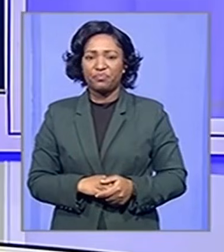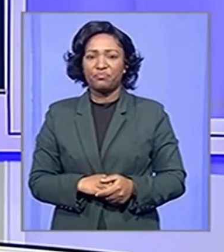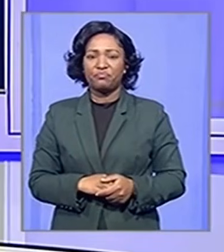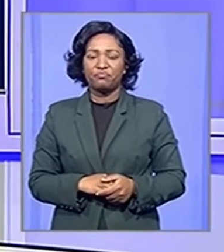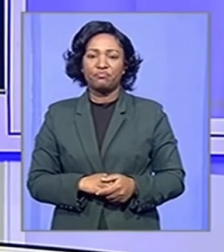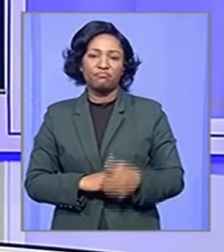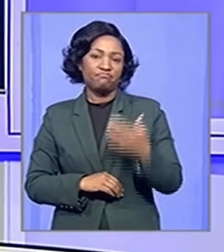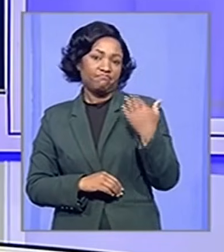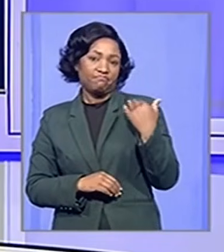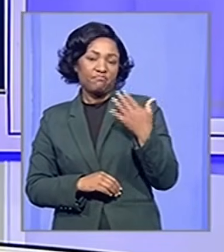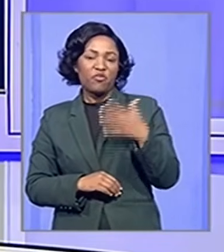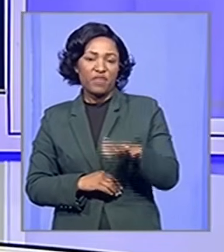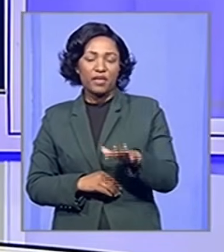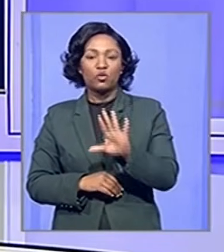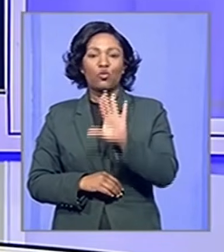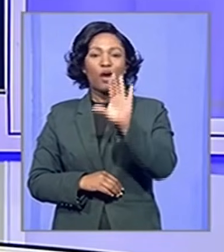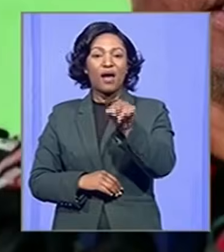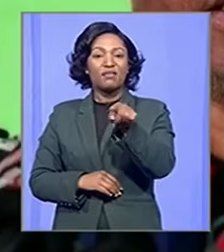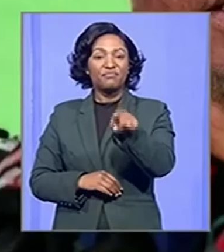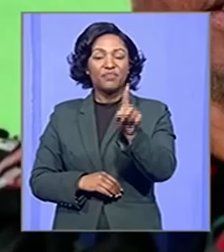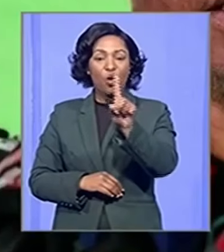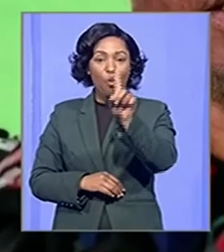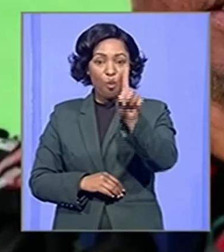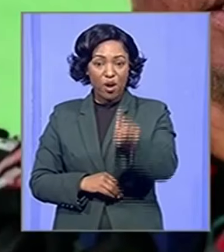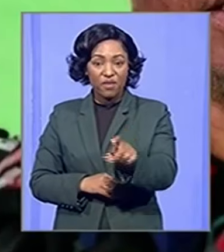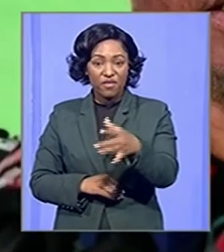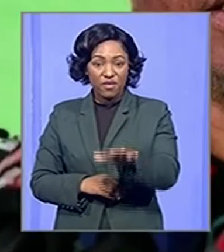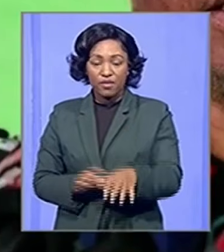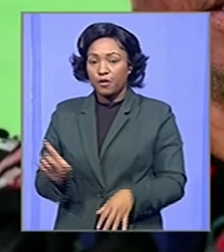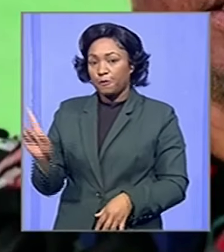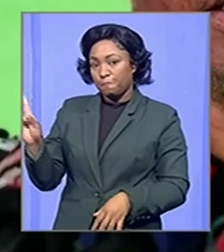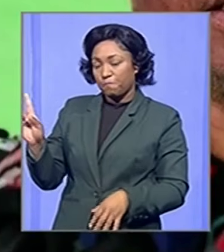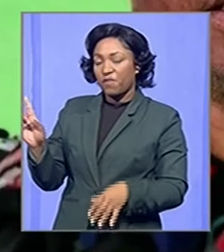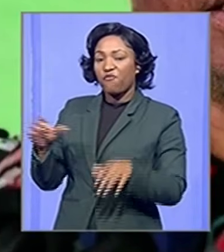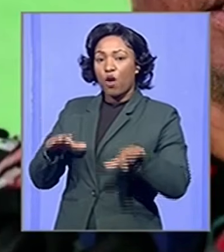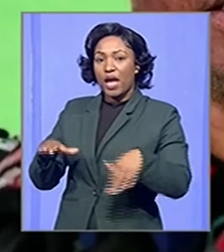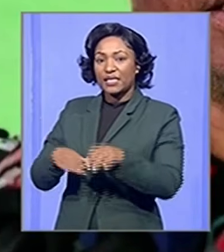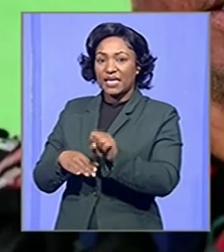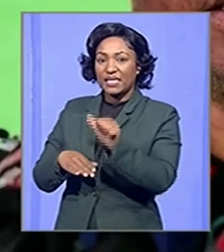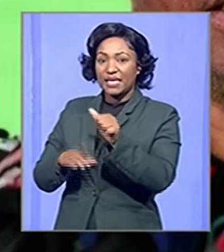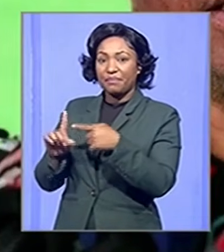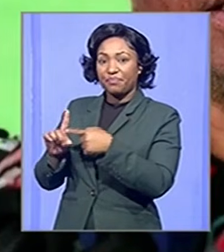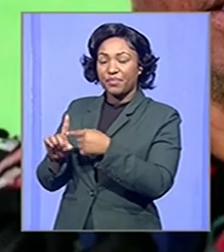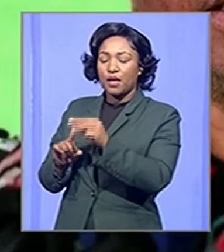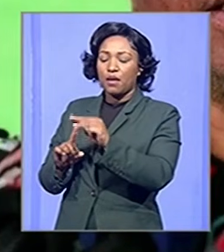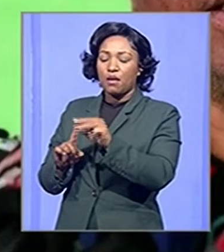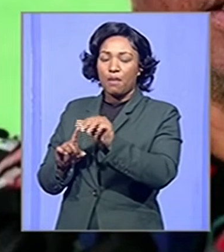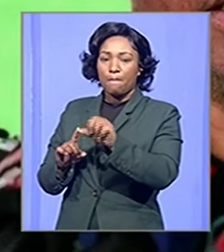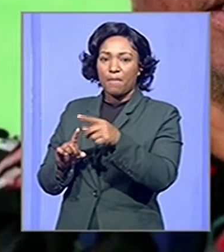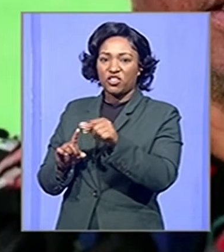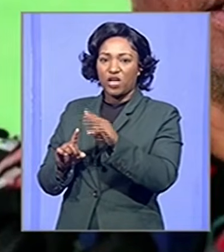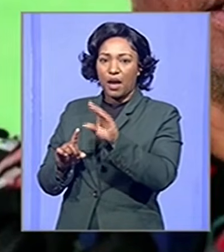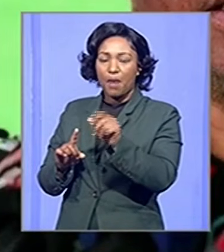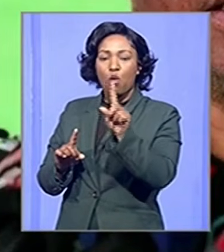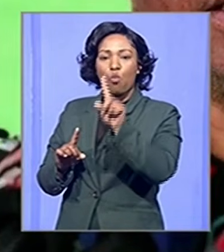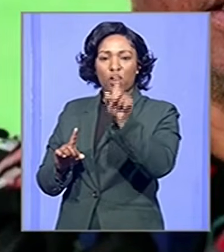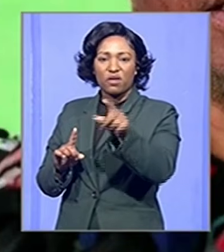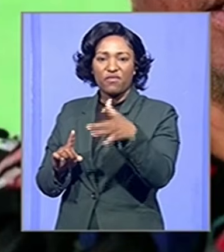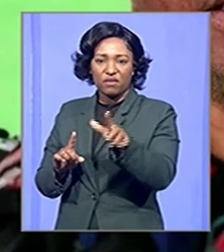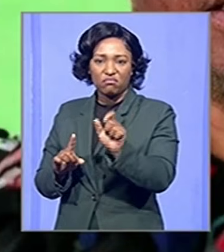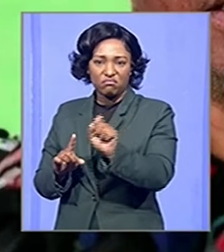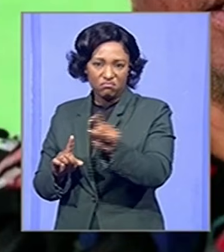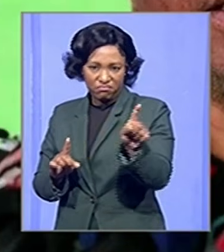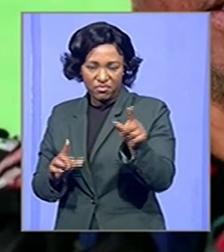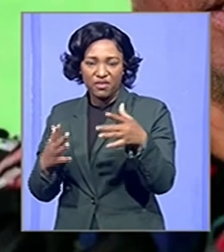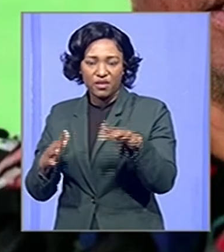Pejana Mui re kopile maikutlo a hao mabapi le phatlalatso e ntsweng ke moetapele wa Action SA Herman Mashaba ya hore ho tloha ha jwale ba se